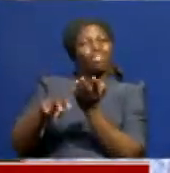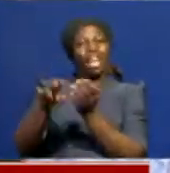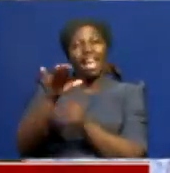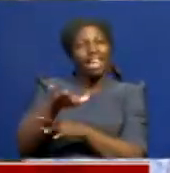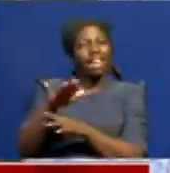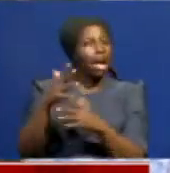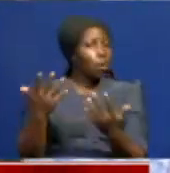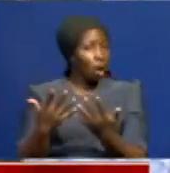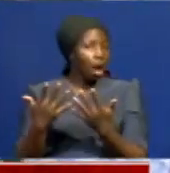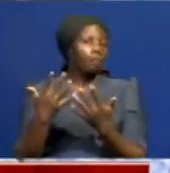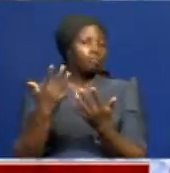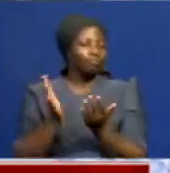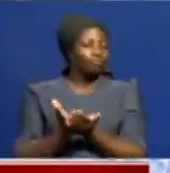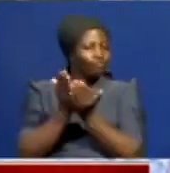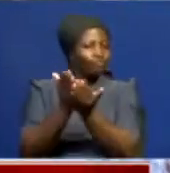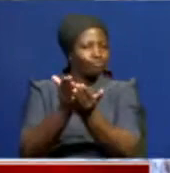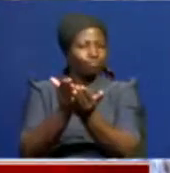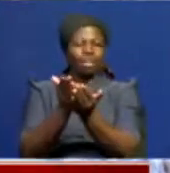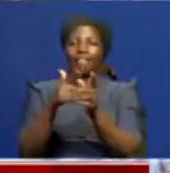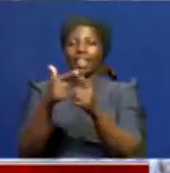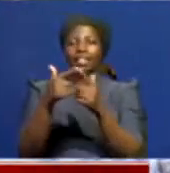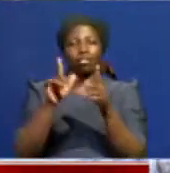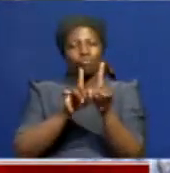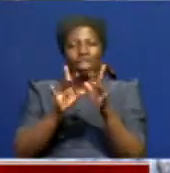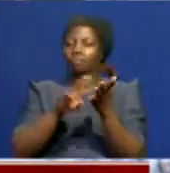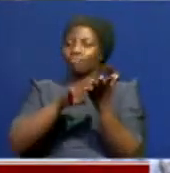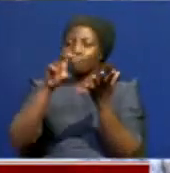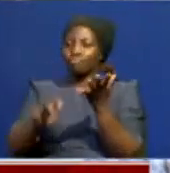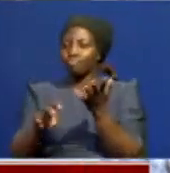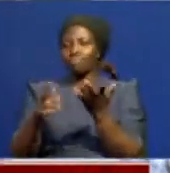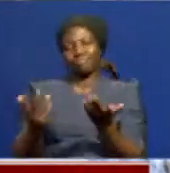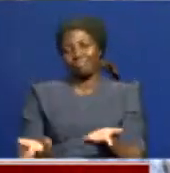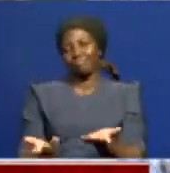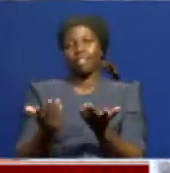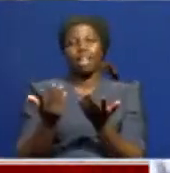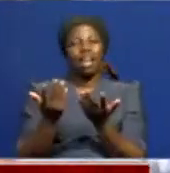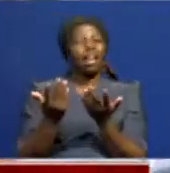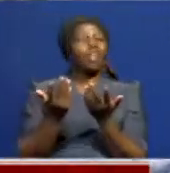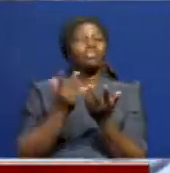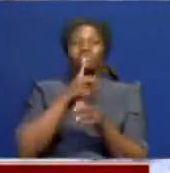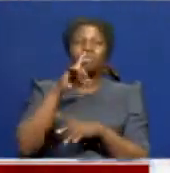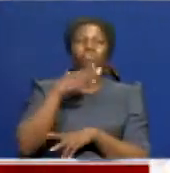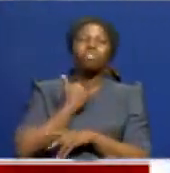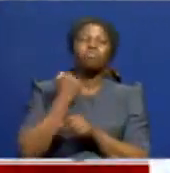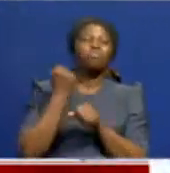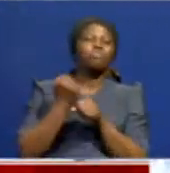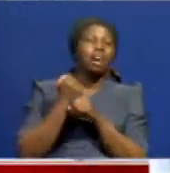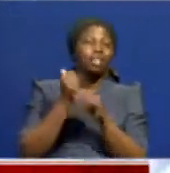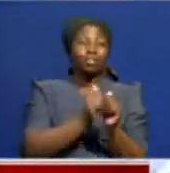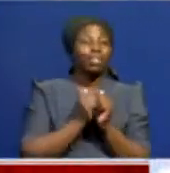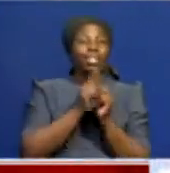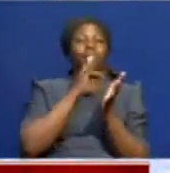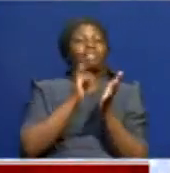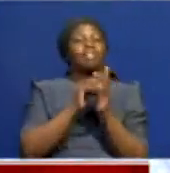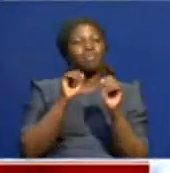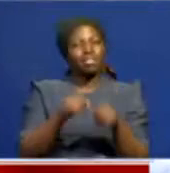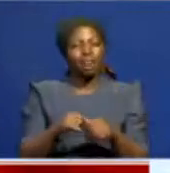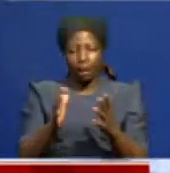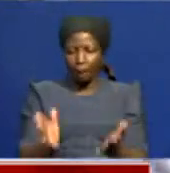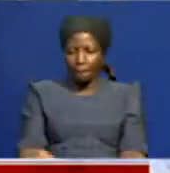kuna mahali watalii wanatoka wanafanya kazi. Kwa hiyo nataka kushirikiana tufanye kazi pamoja ndio tuweze kuinua